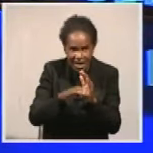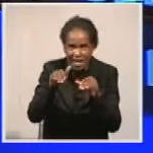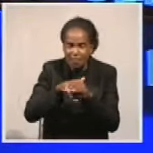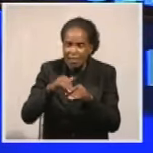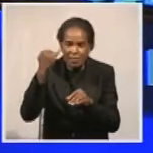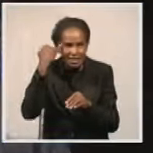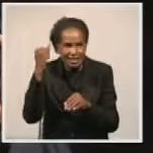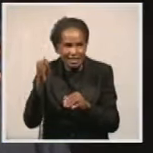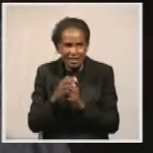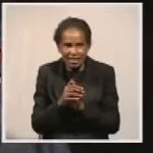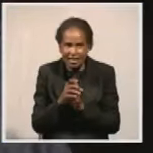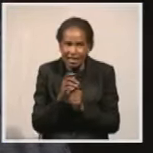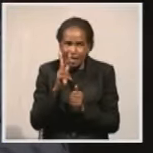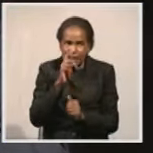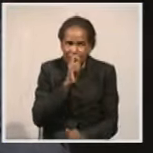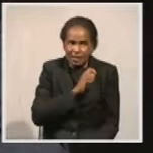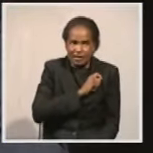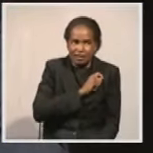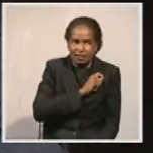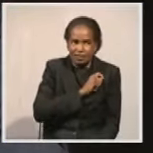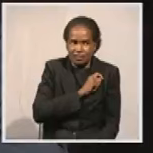also those general trust issues.